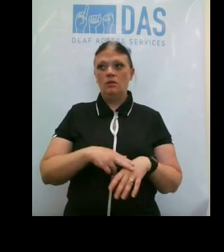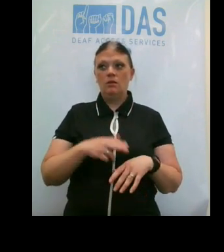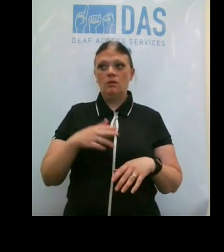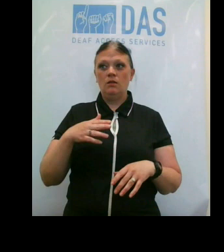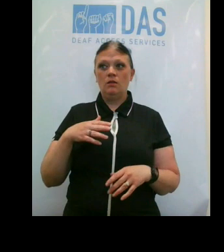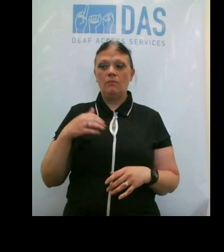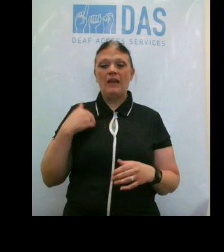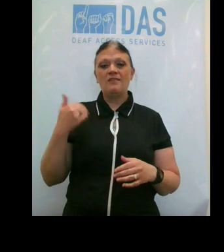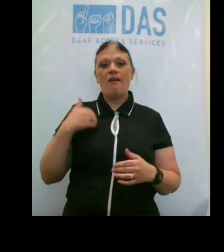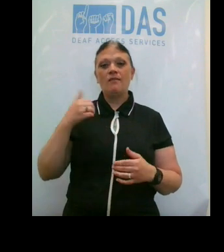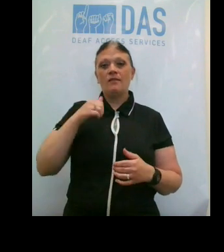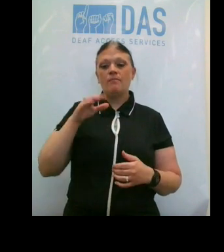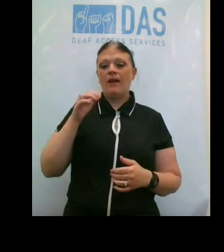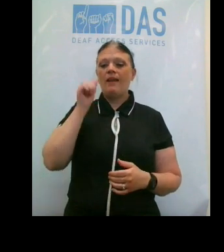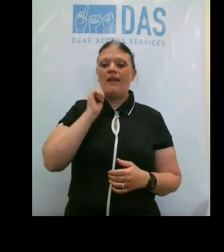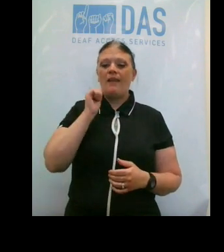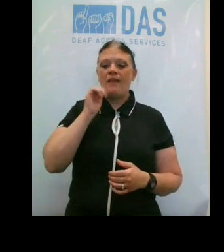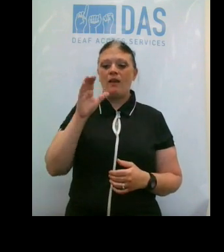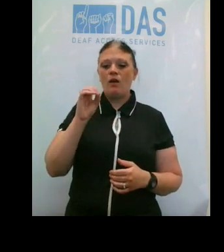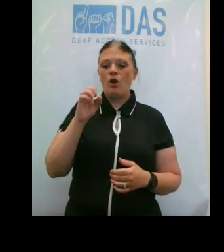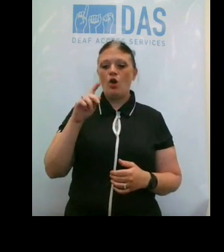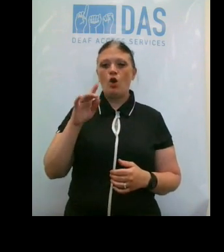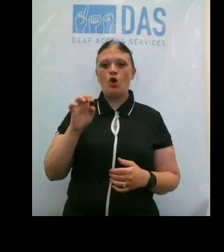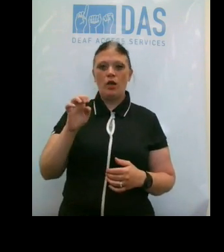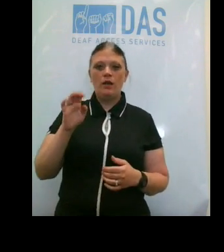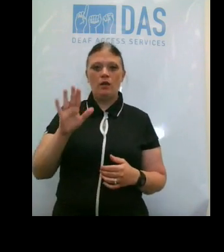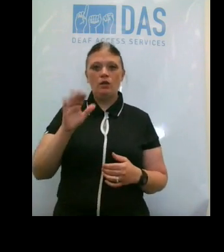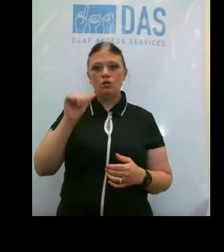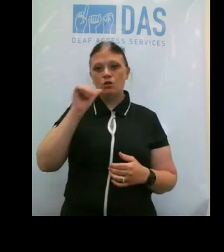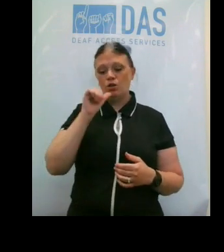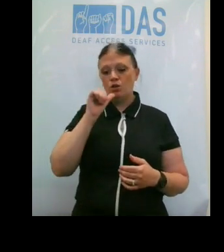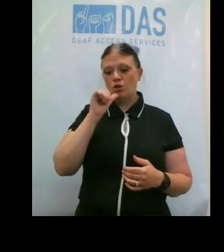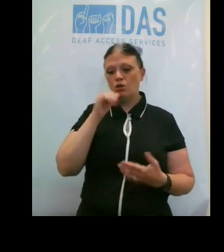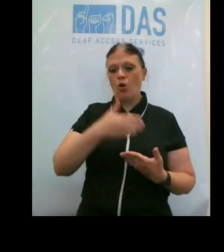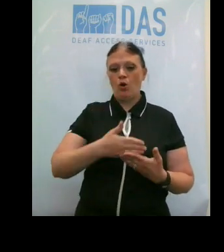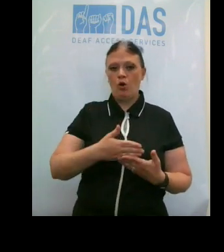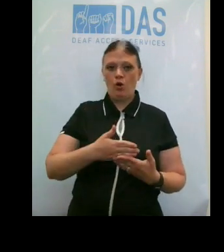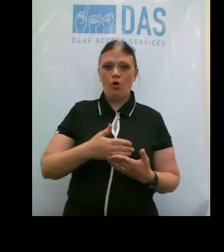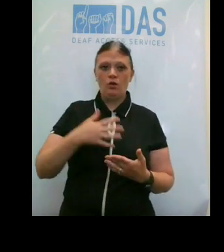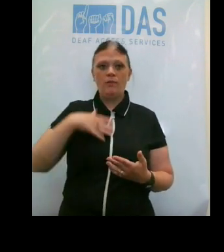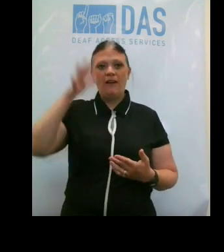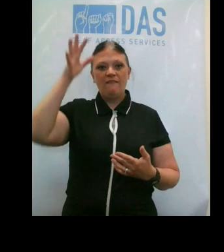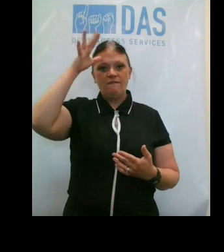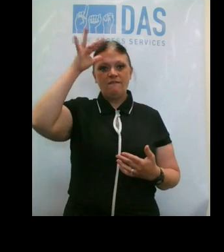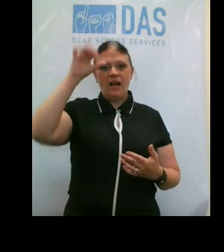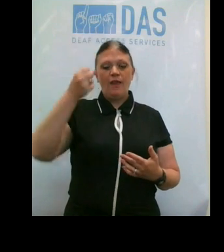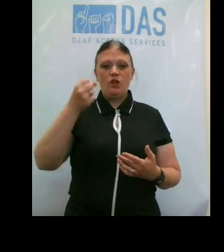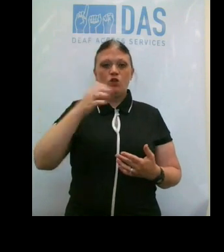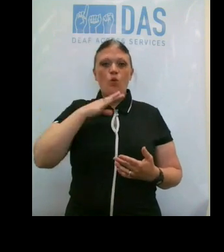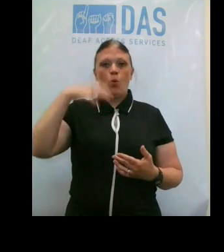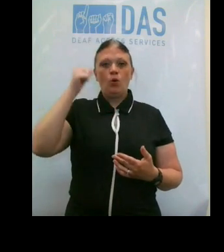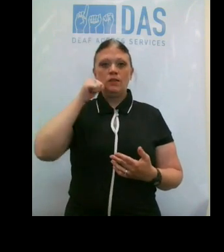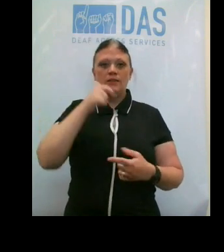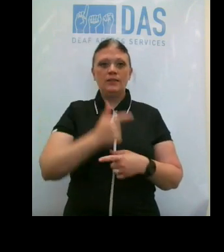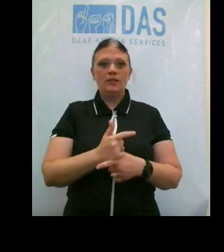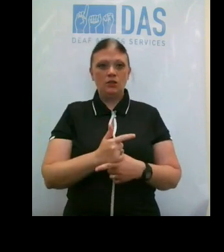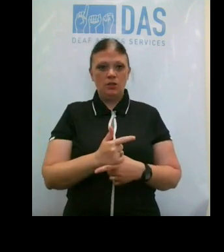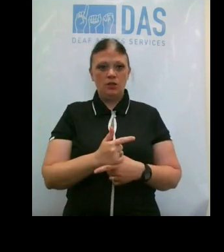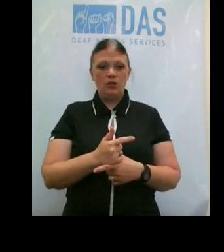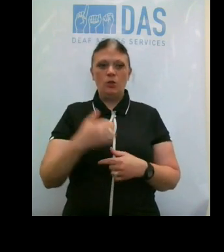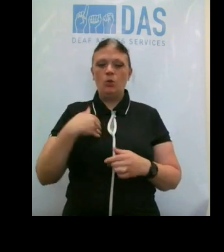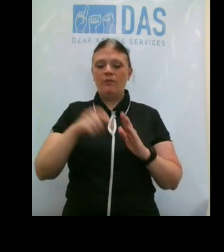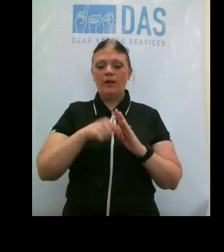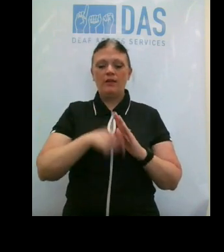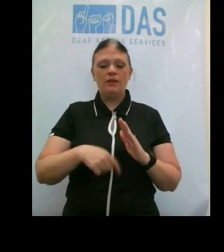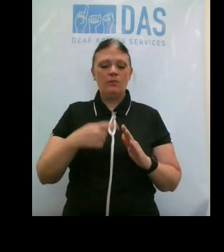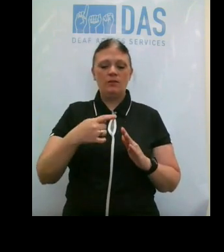youngest daughter. My Aunt Cookie, a lot of you know my Aunt Cookie. My Aunt Carolyn Polenkars, my father's older sister. You have my deepest